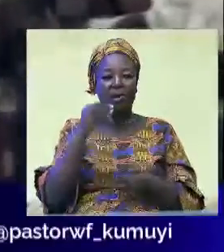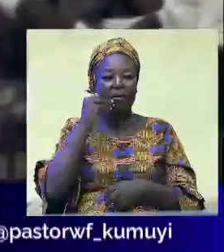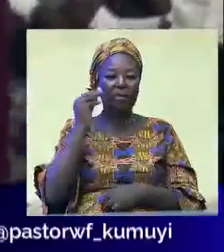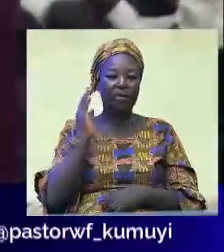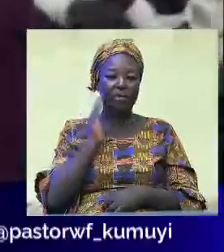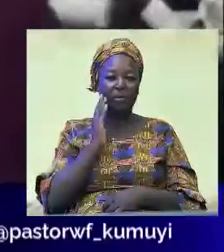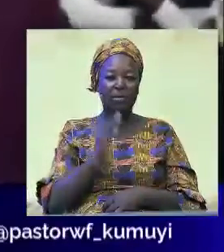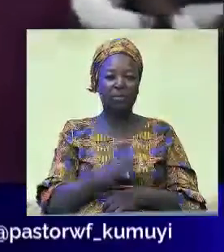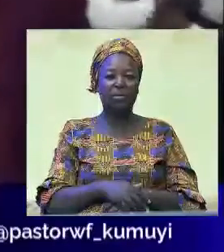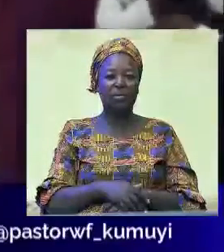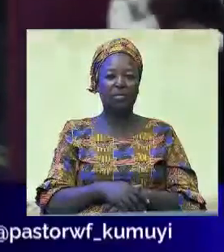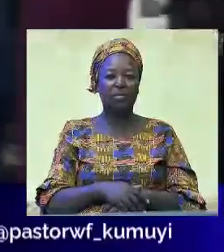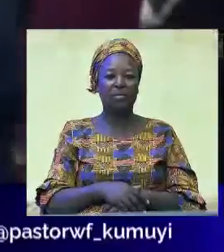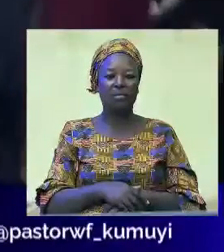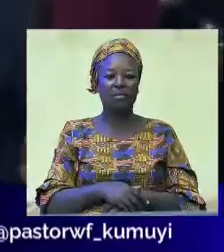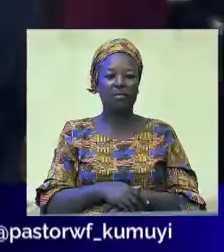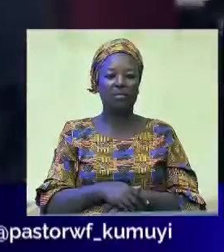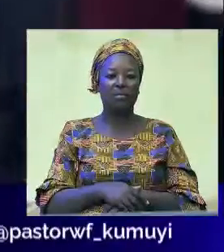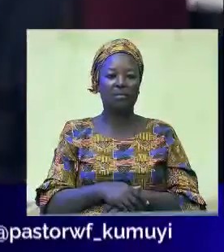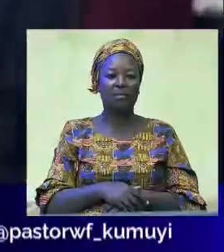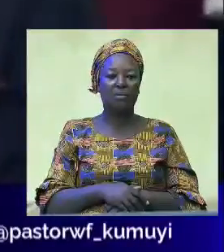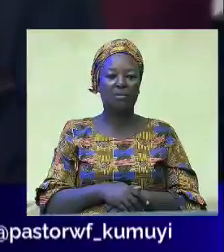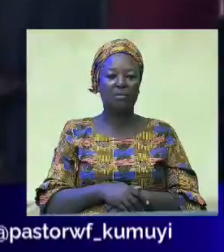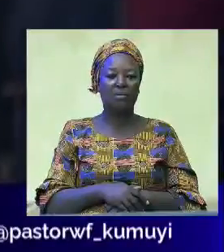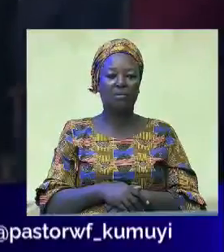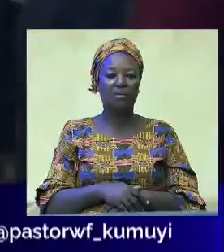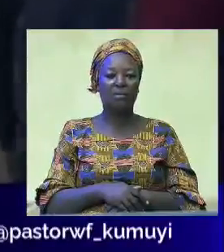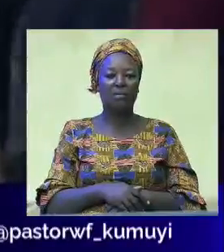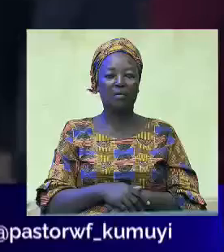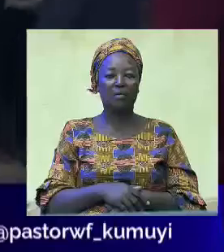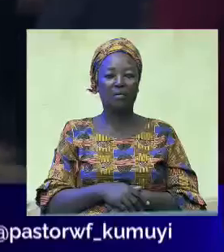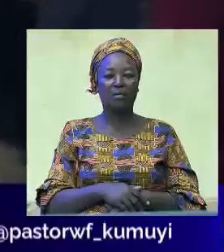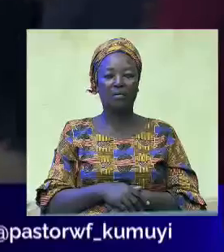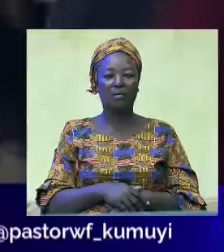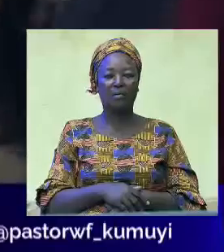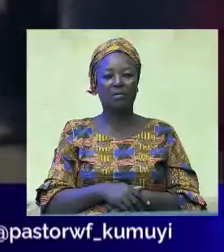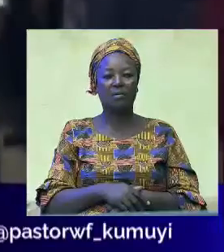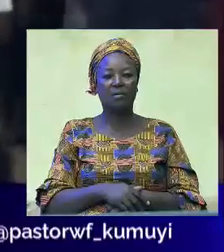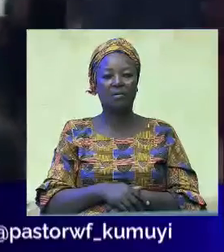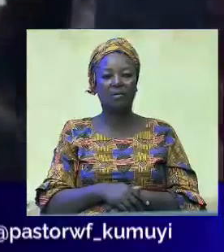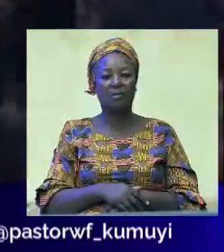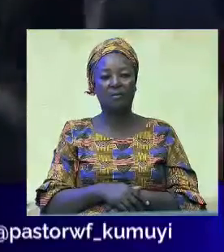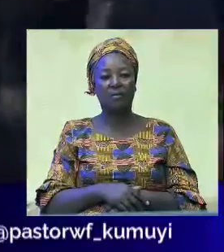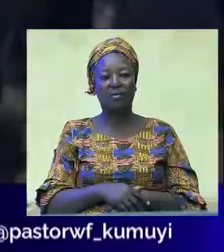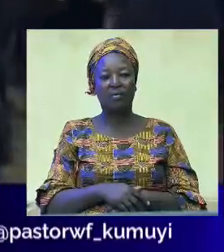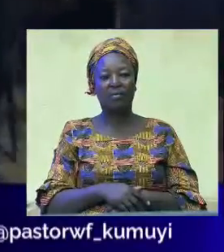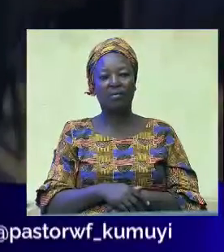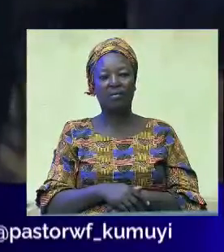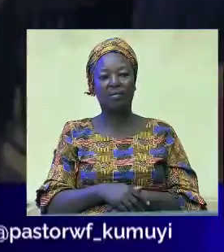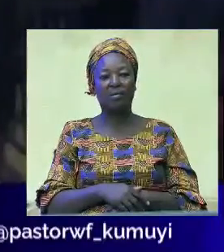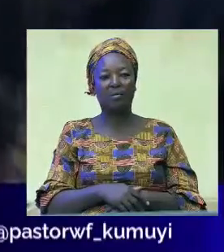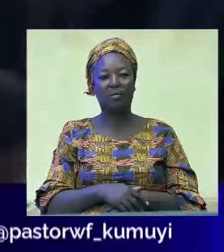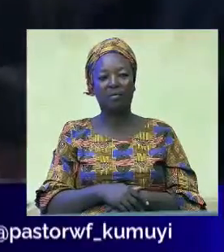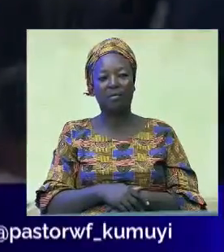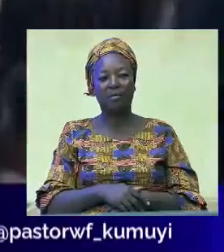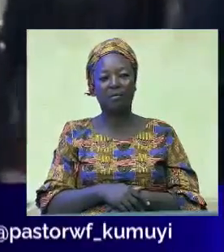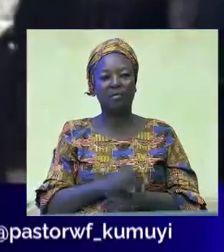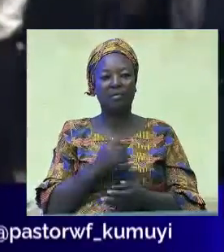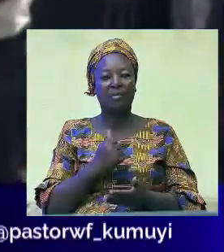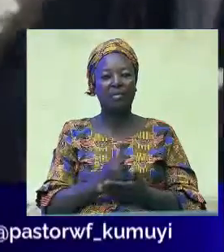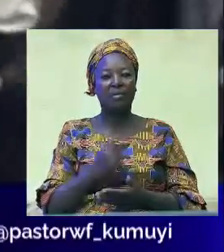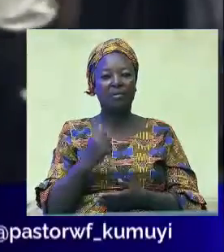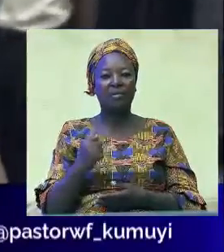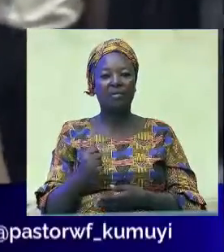You must not take your problem home. Leaders, interview them and make sure everything is well